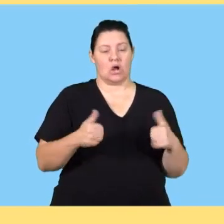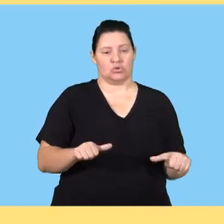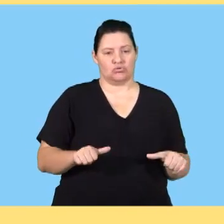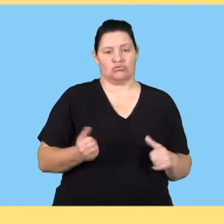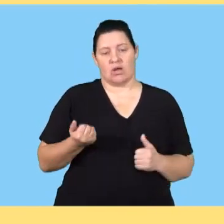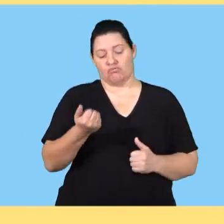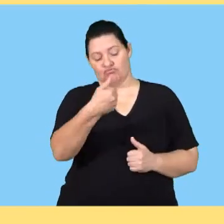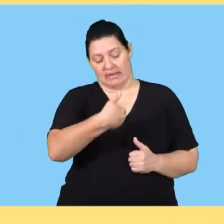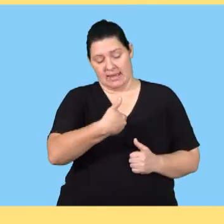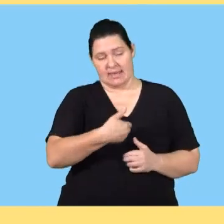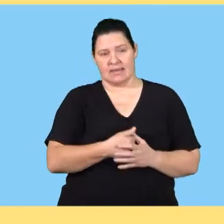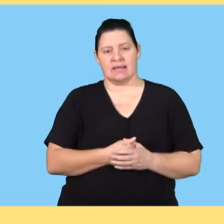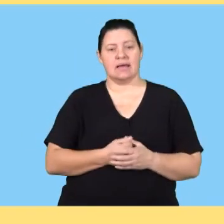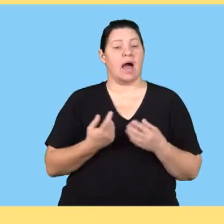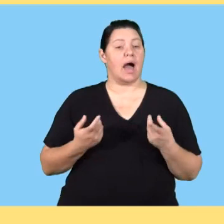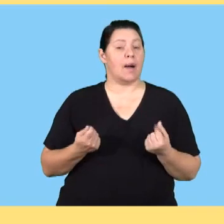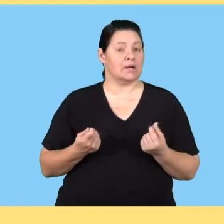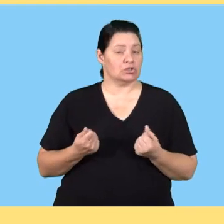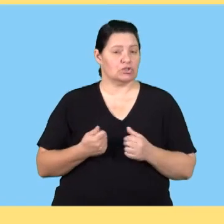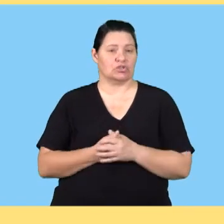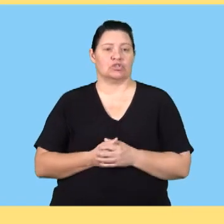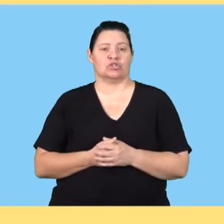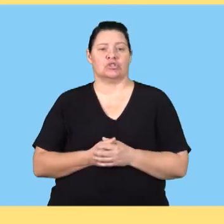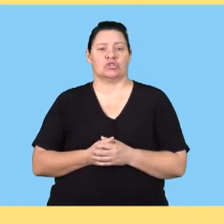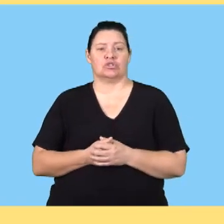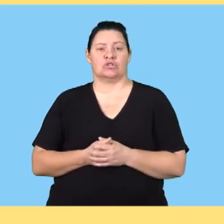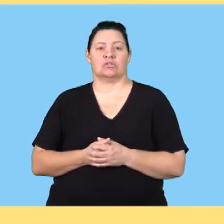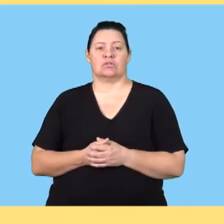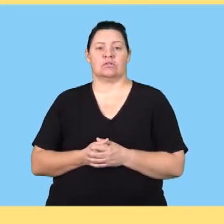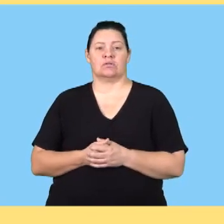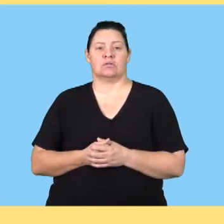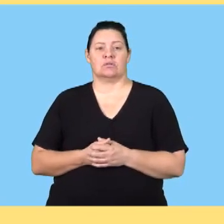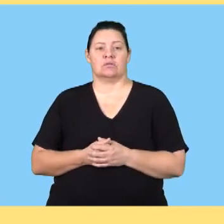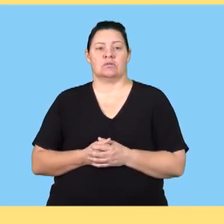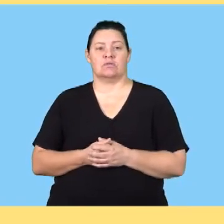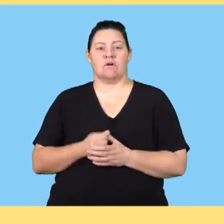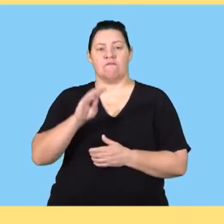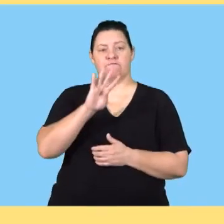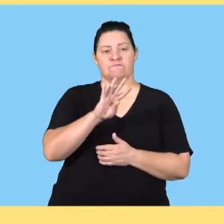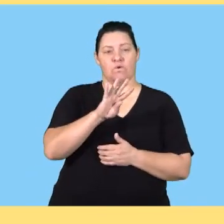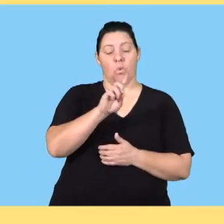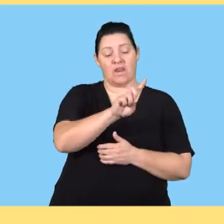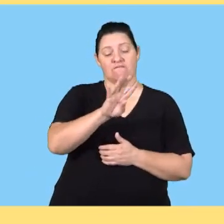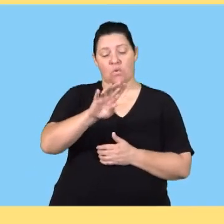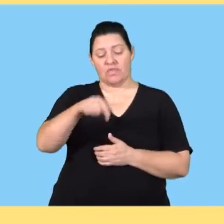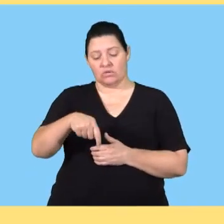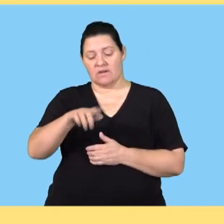accounts rendered. Accounts rendered. And the amount is